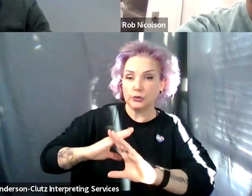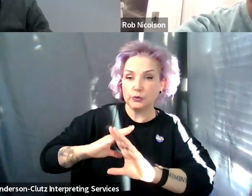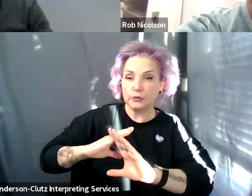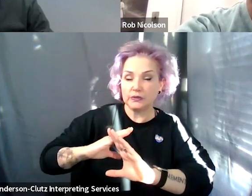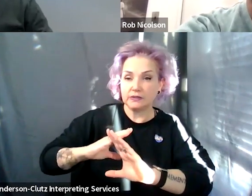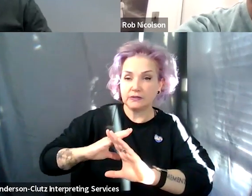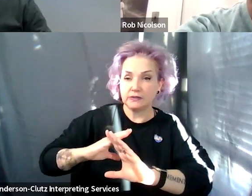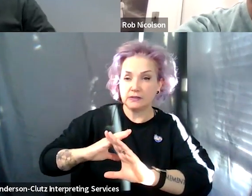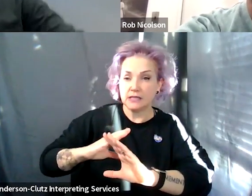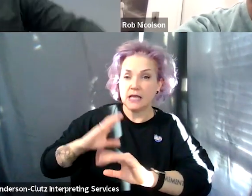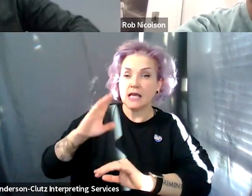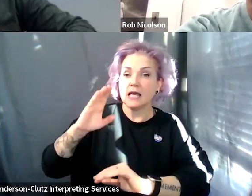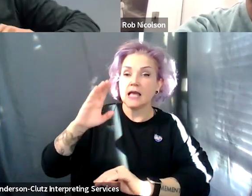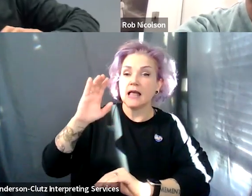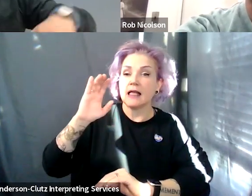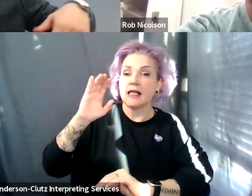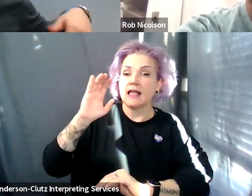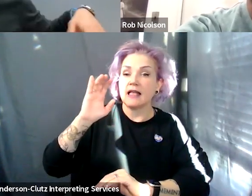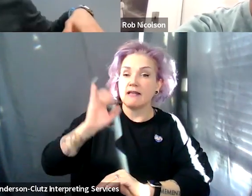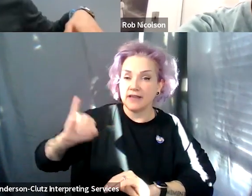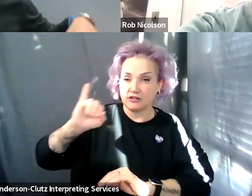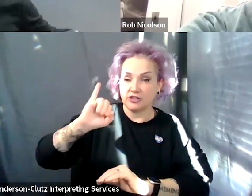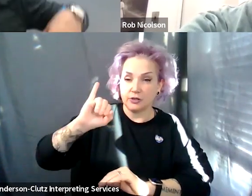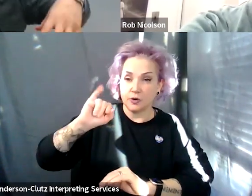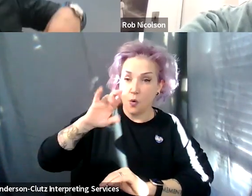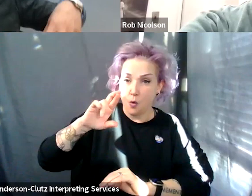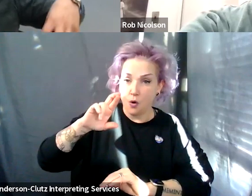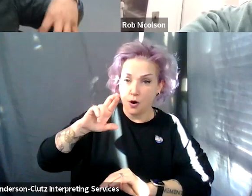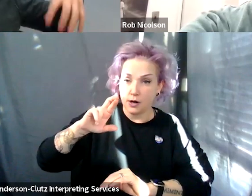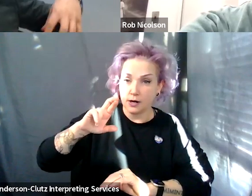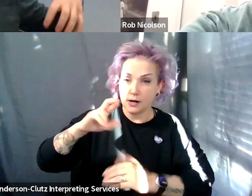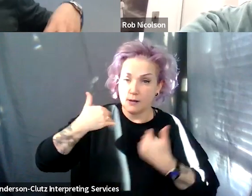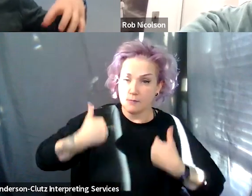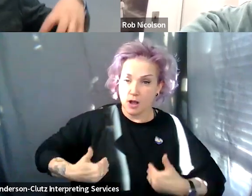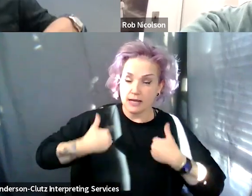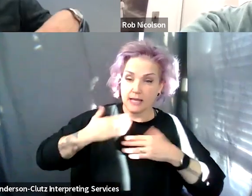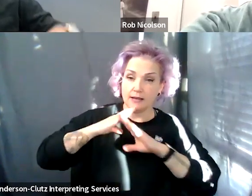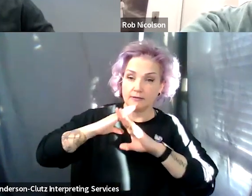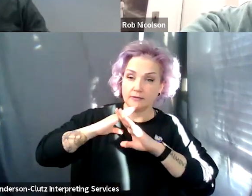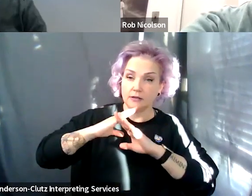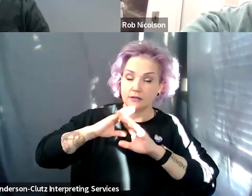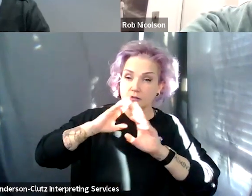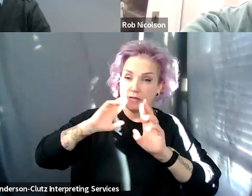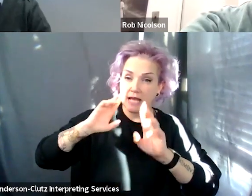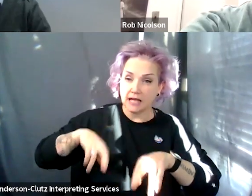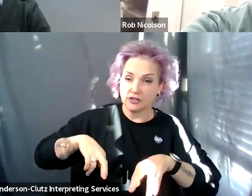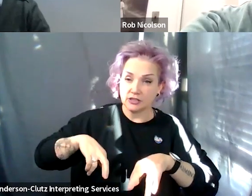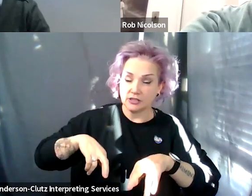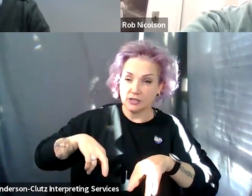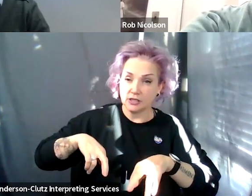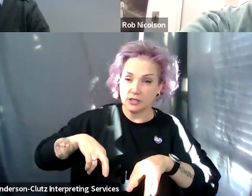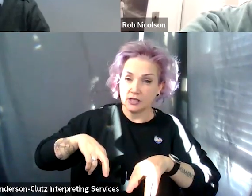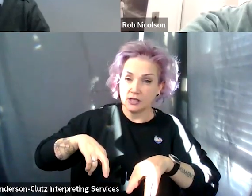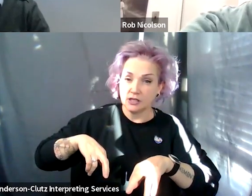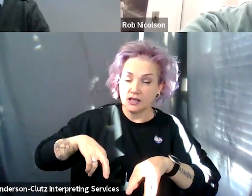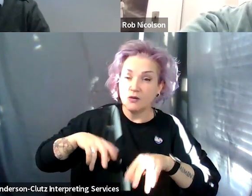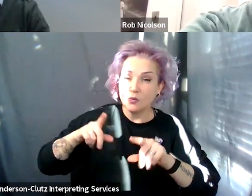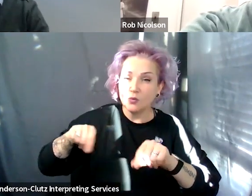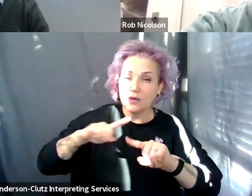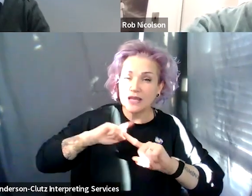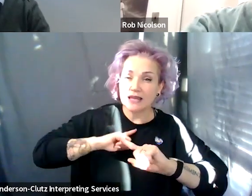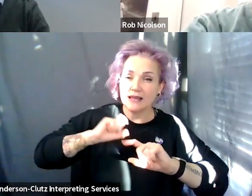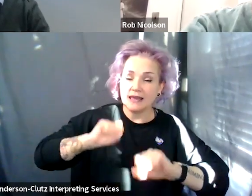case, the immune response is not just what happens in the rest of the body. The immune response in the placenta itself can actually play a key role in these effects.